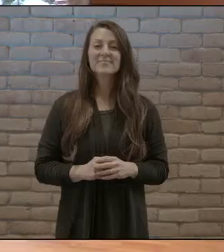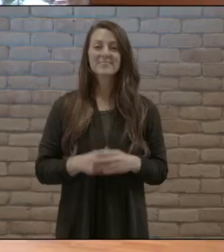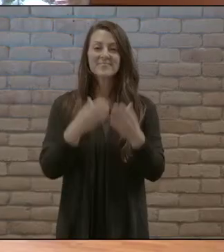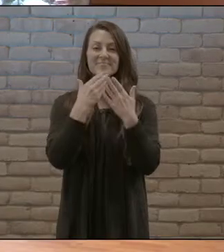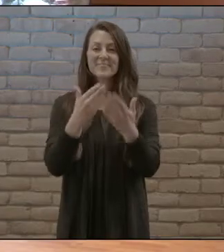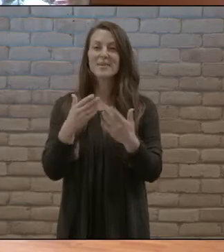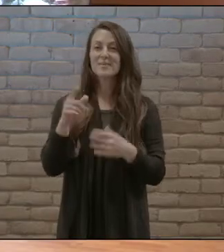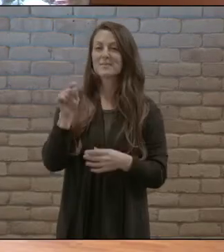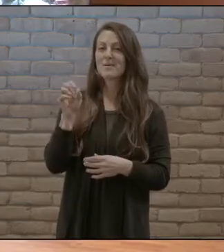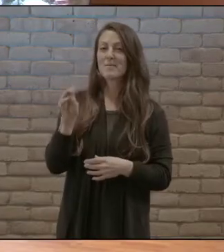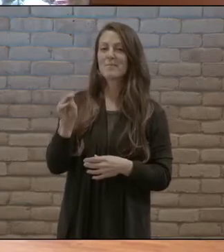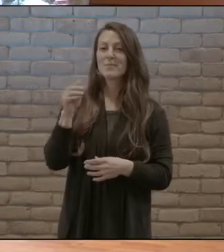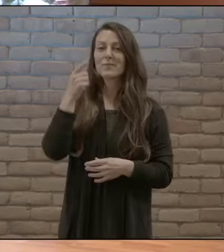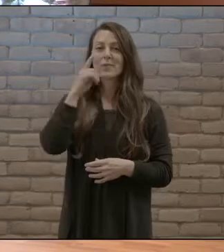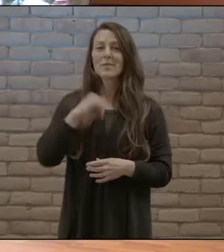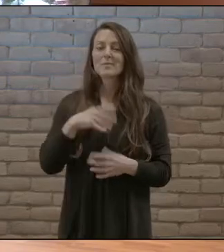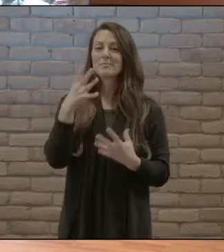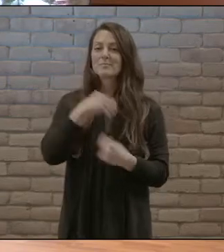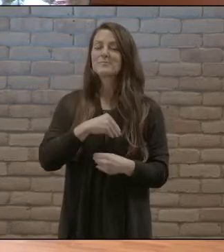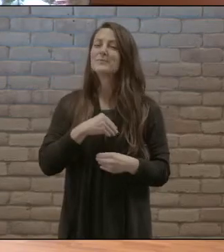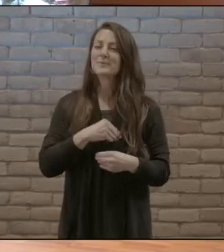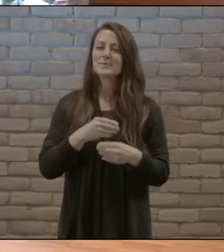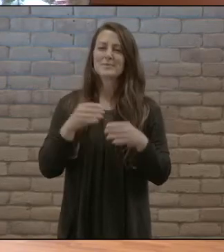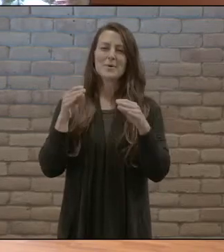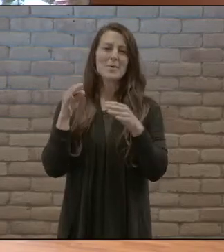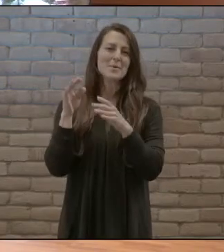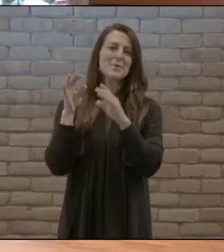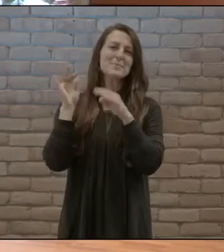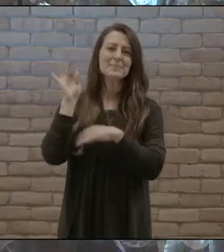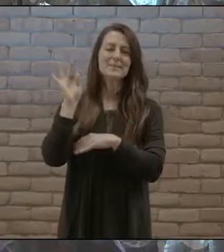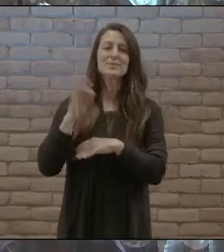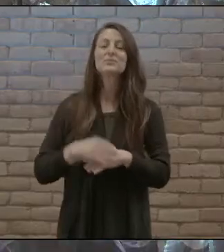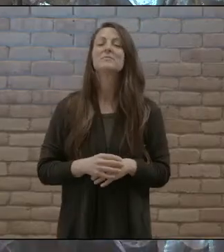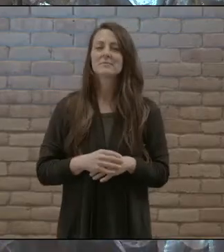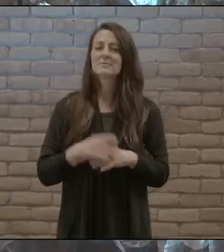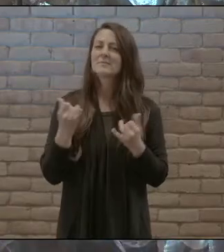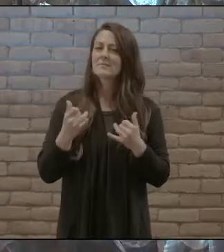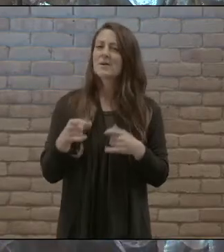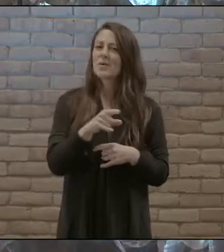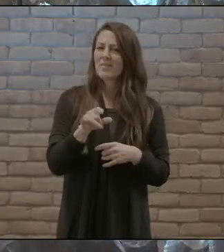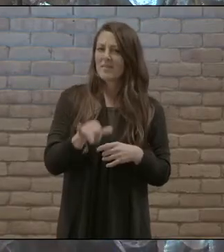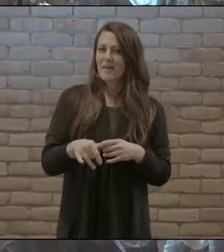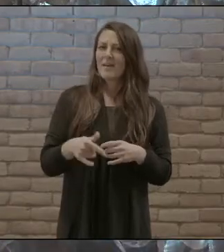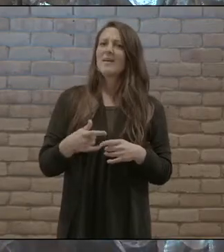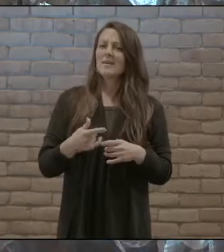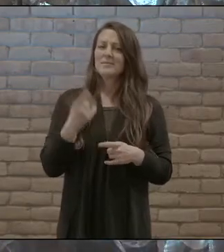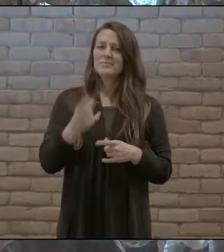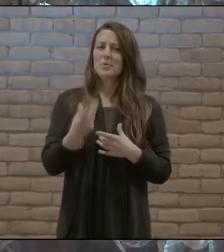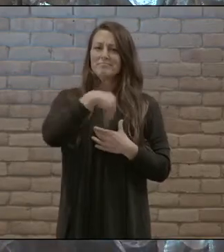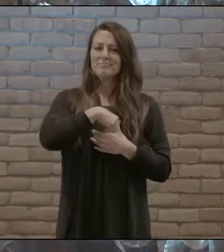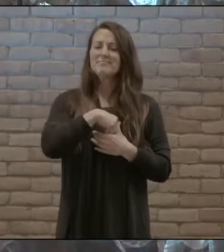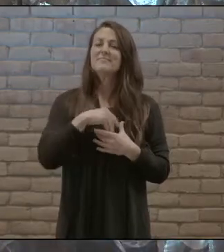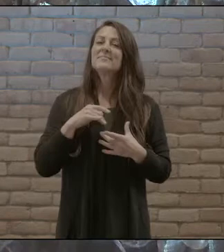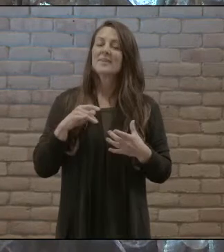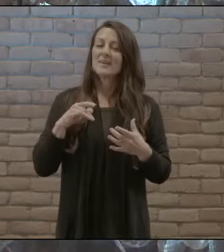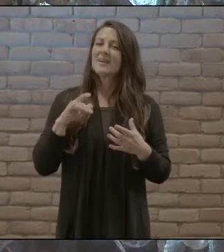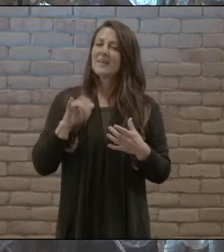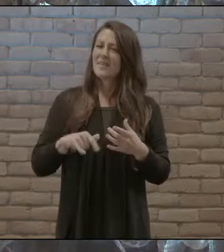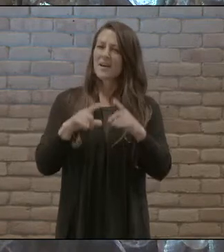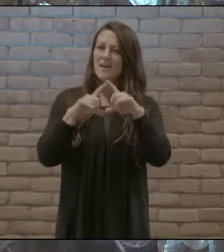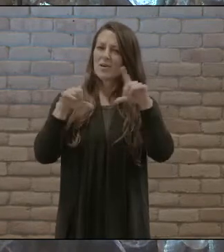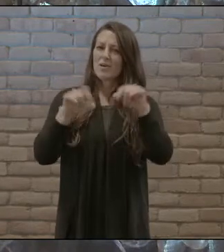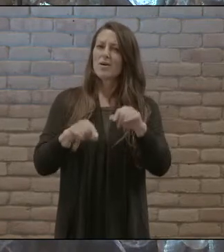Thanks, Tom, for that beautiful message. Well, you're invited to take that message deeper. We have scripture cards that we put together that